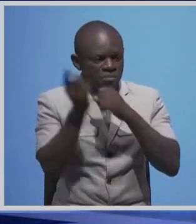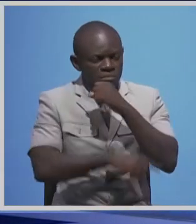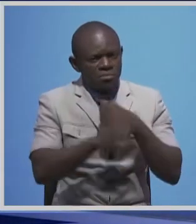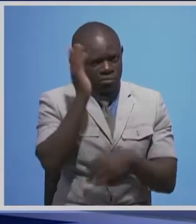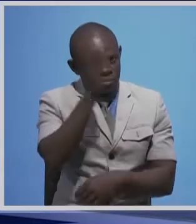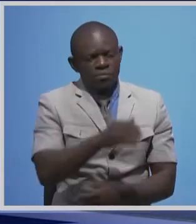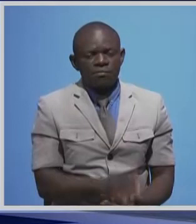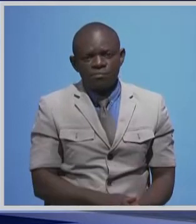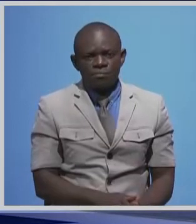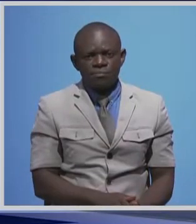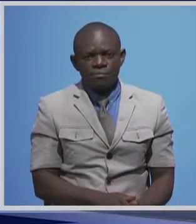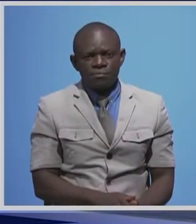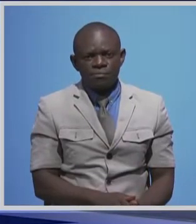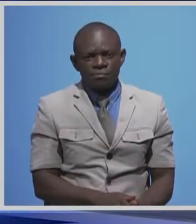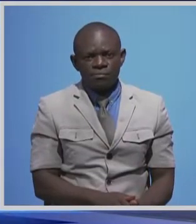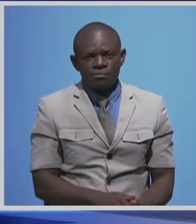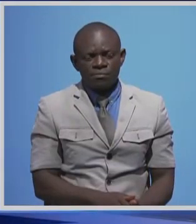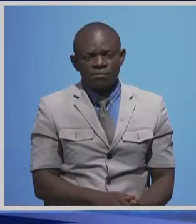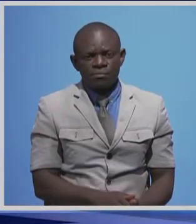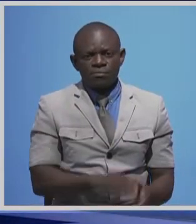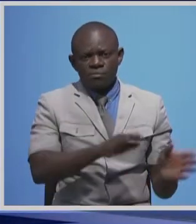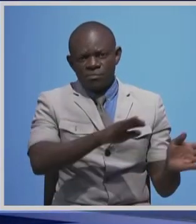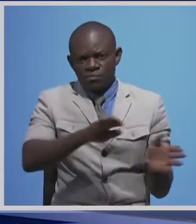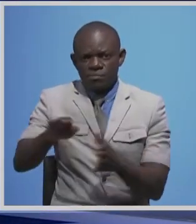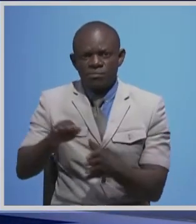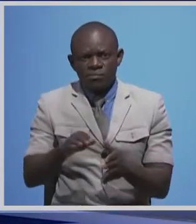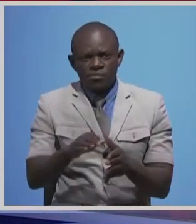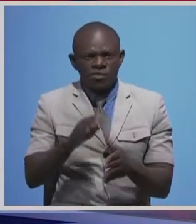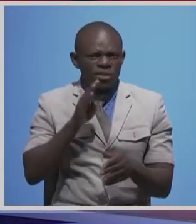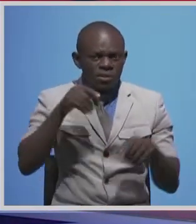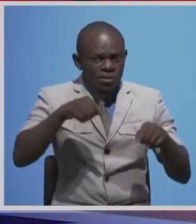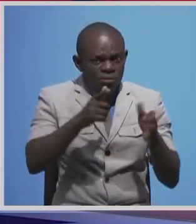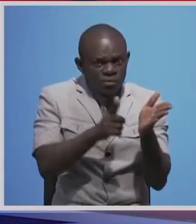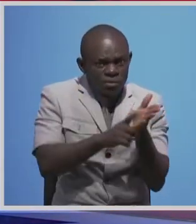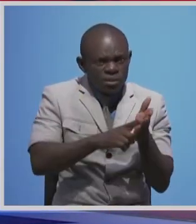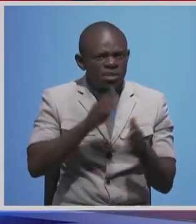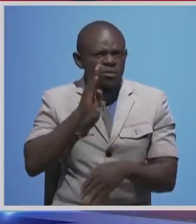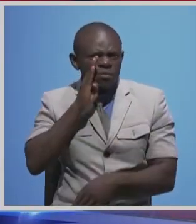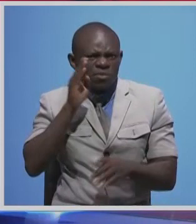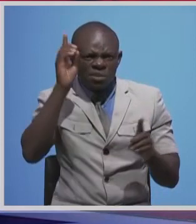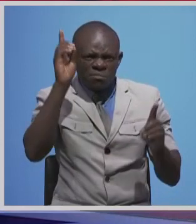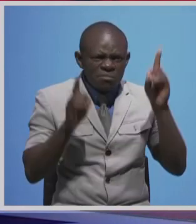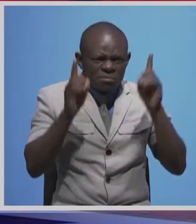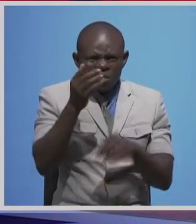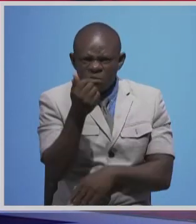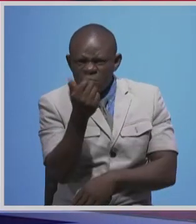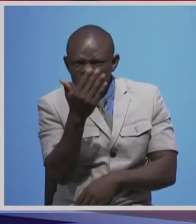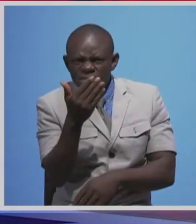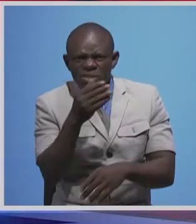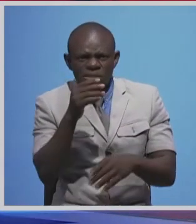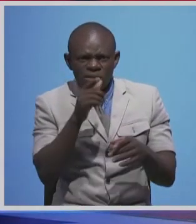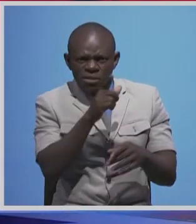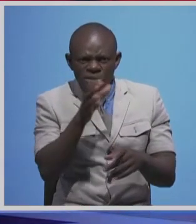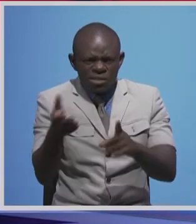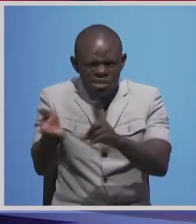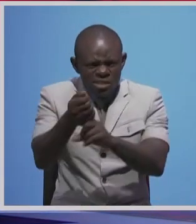Lusaka City Council has revoked liquor trading licenses for 15 bars and nightclubs for abrogating the COVID-19 health guidelines. This was